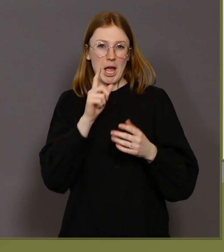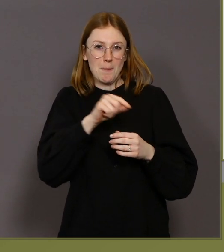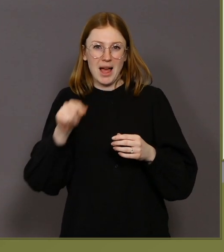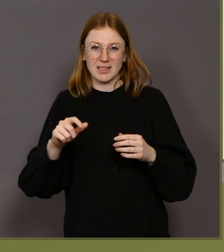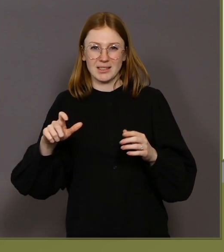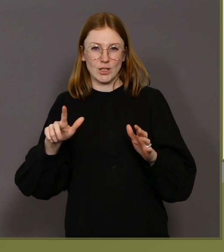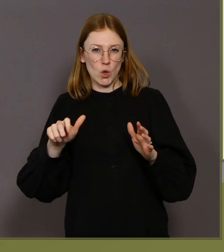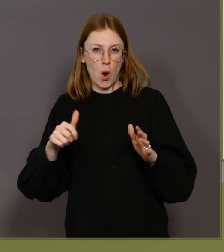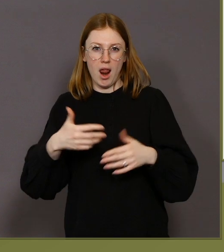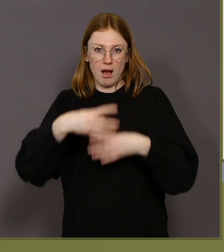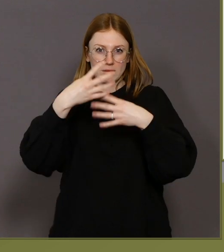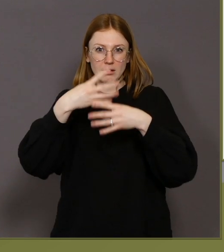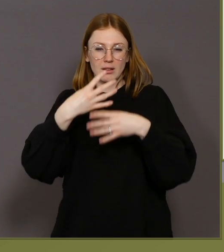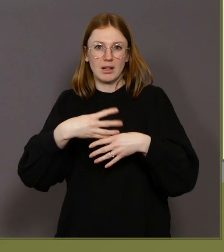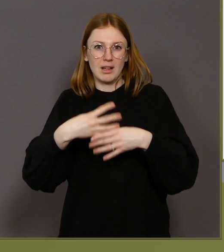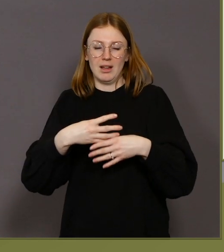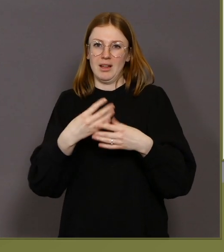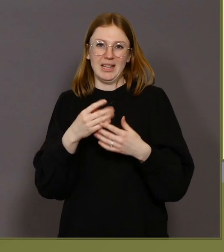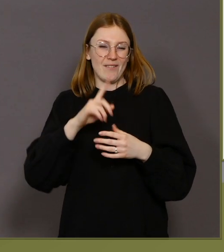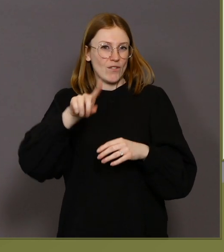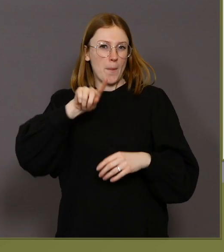That's too demanding.